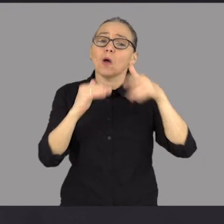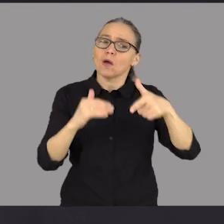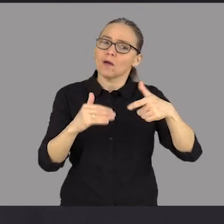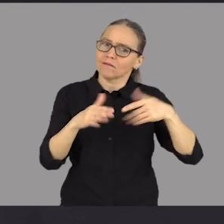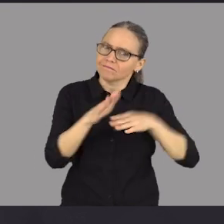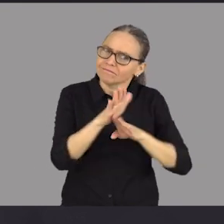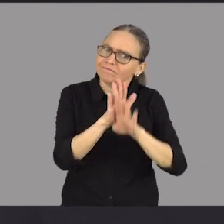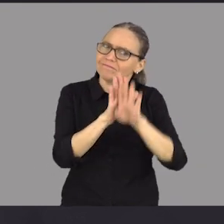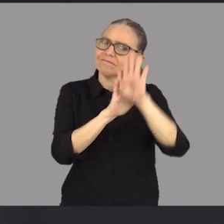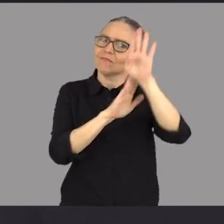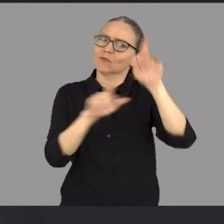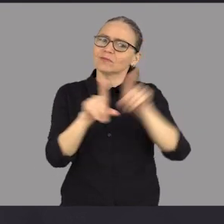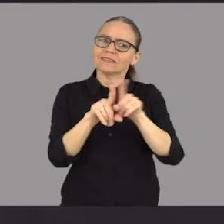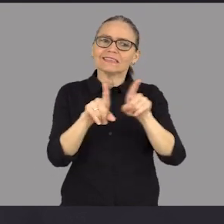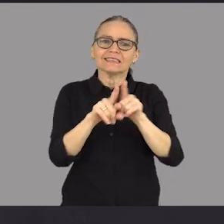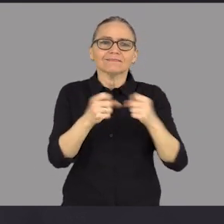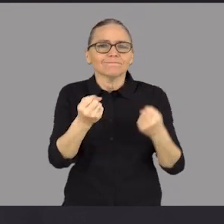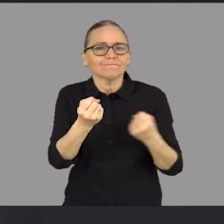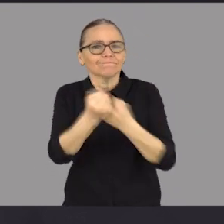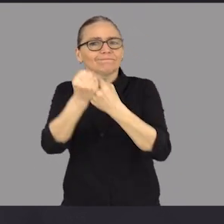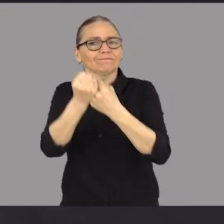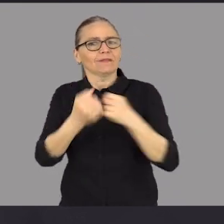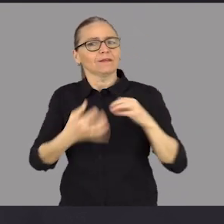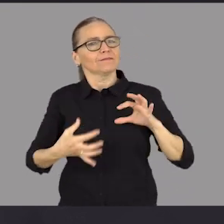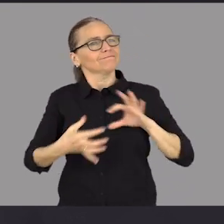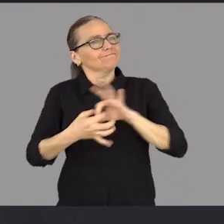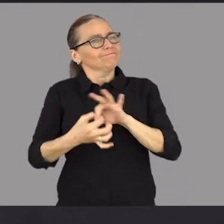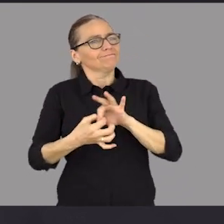than those that did not.